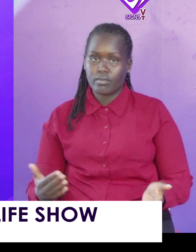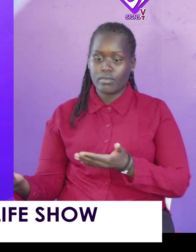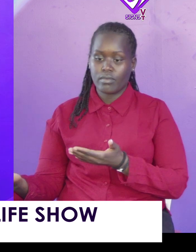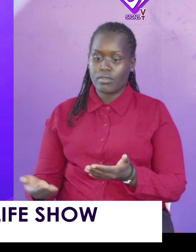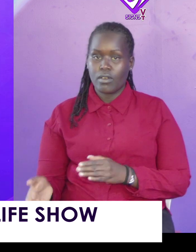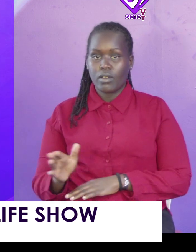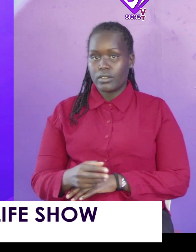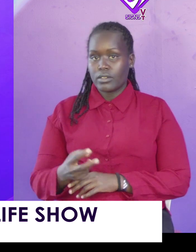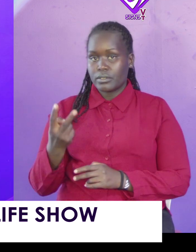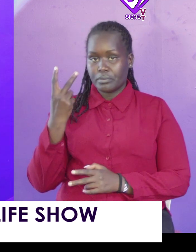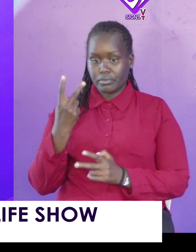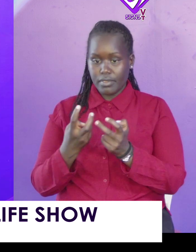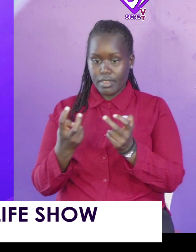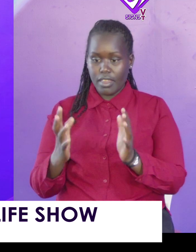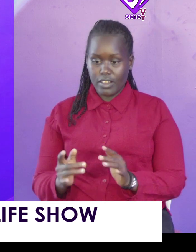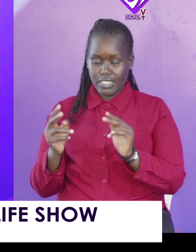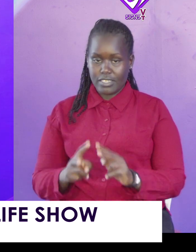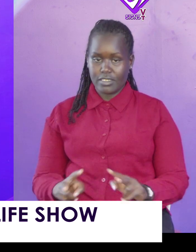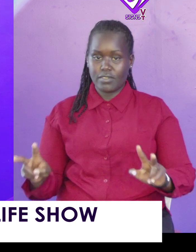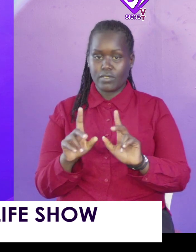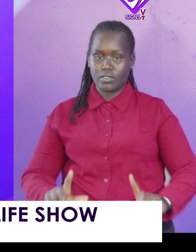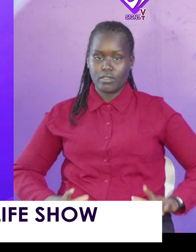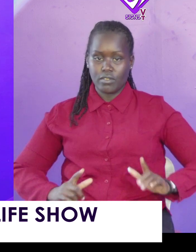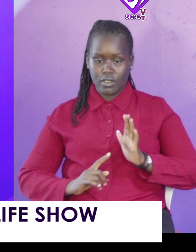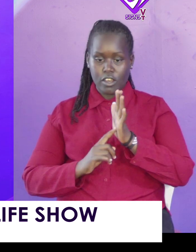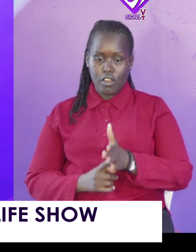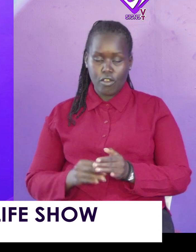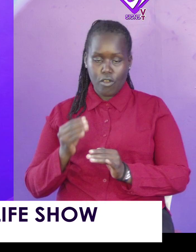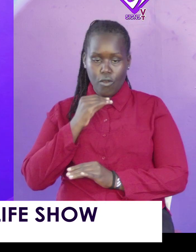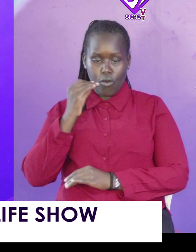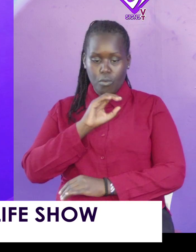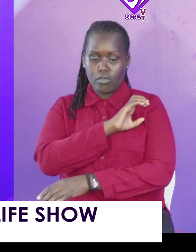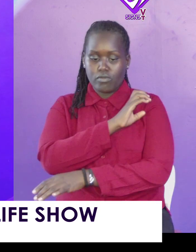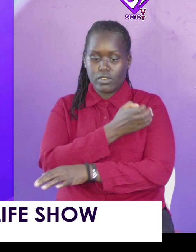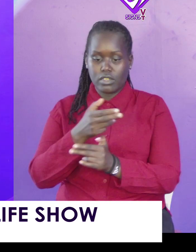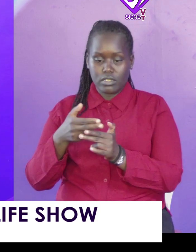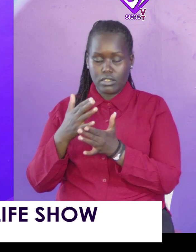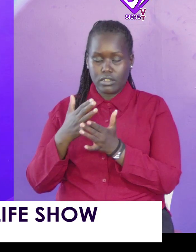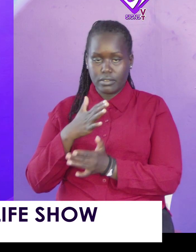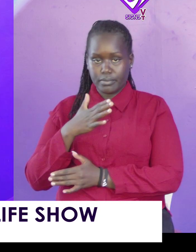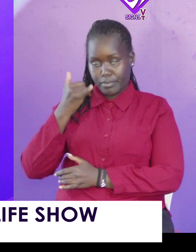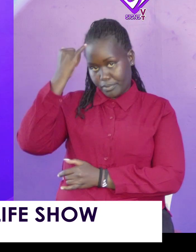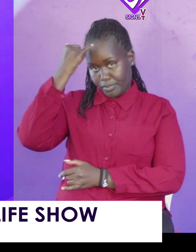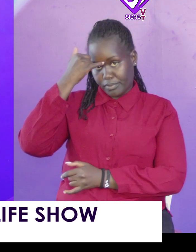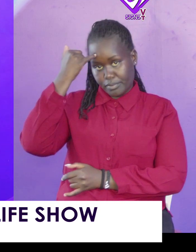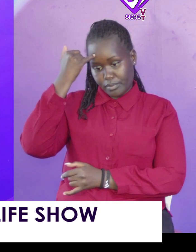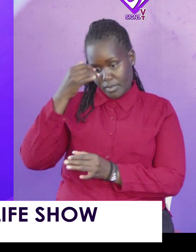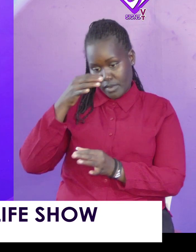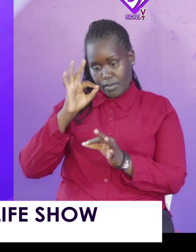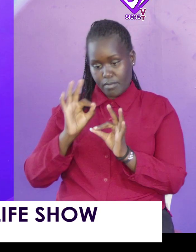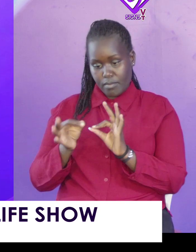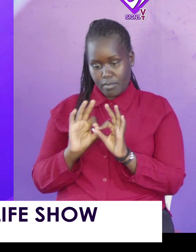up, viewers? This is the Treasures of Life show, your home of energy. My name is Jonas Simba, and my sign